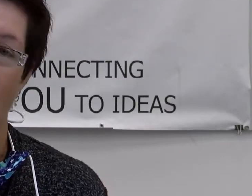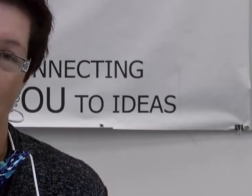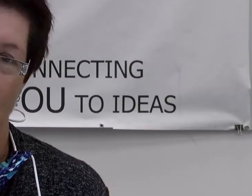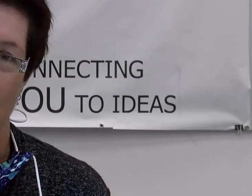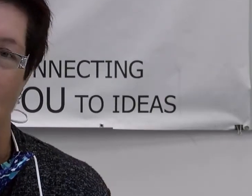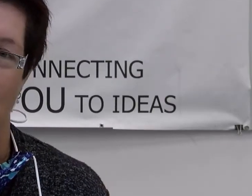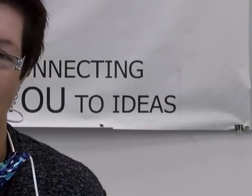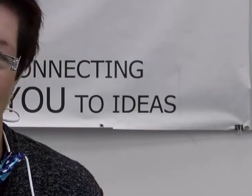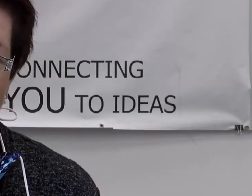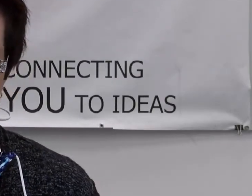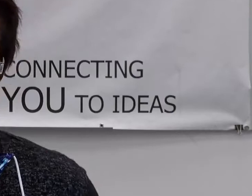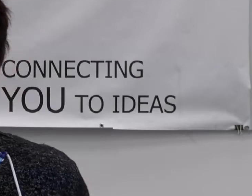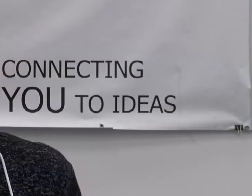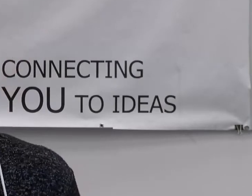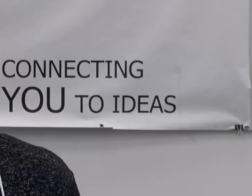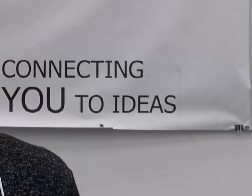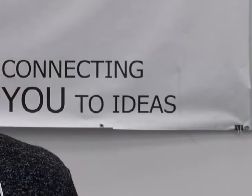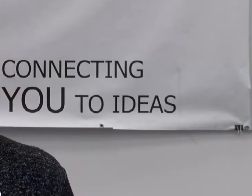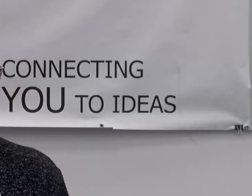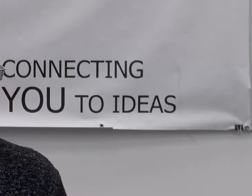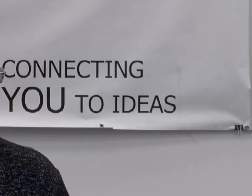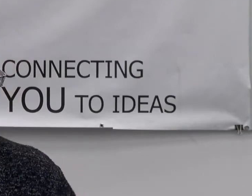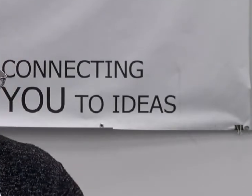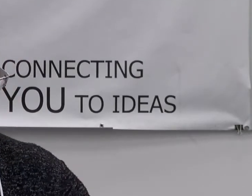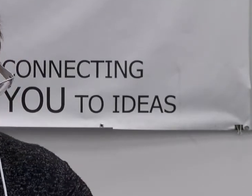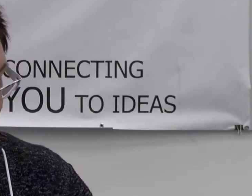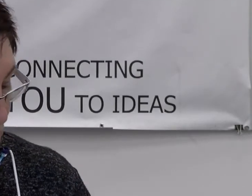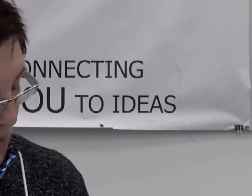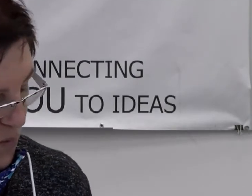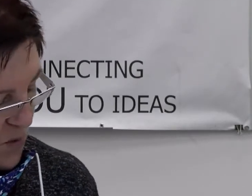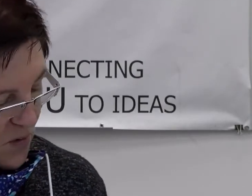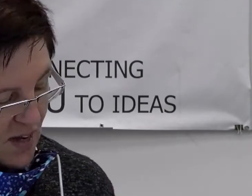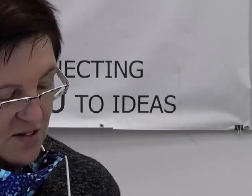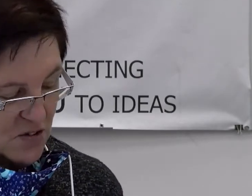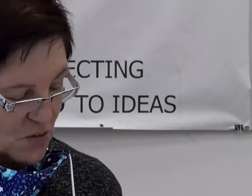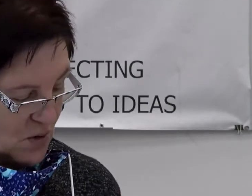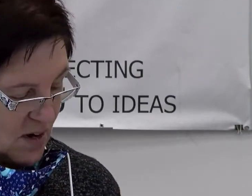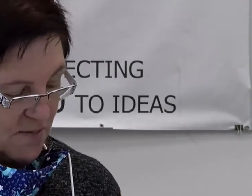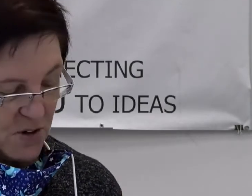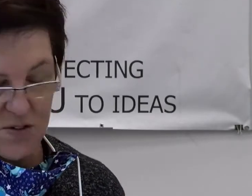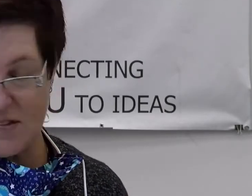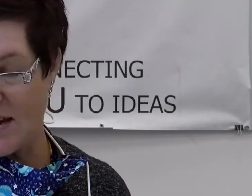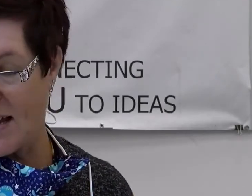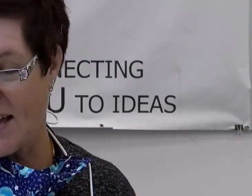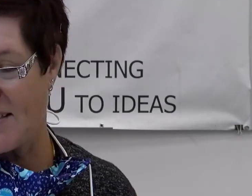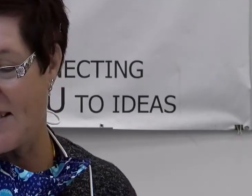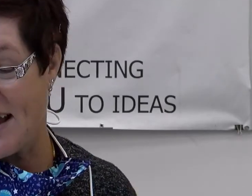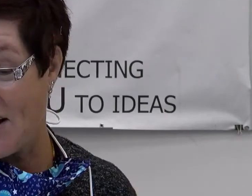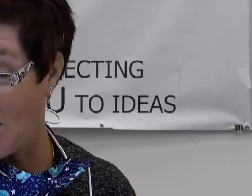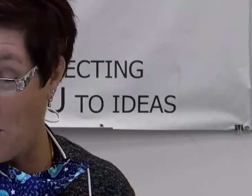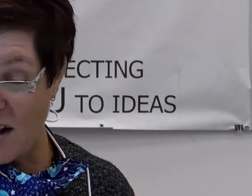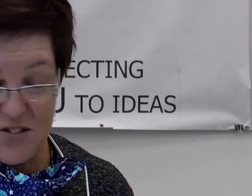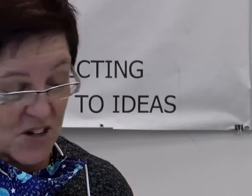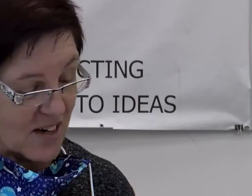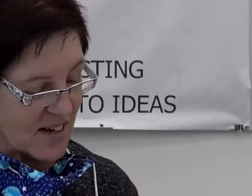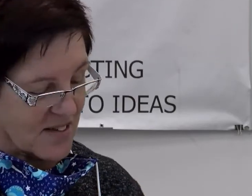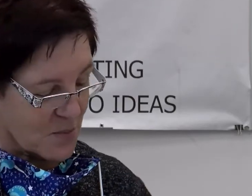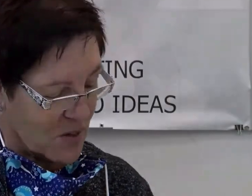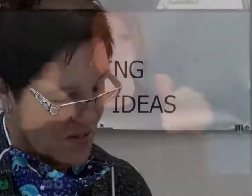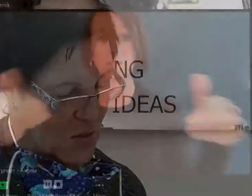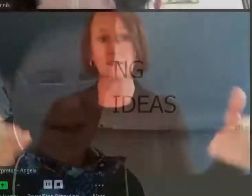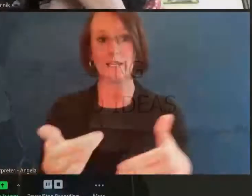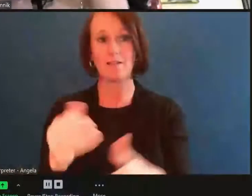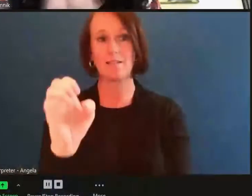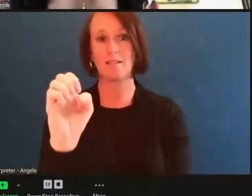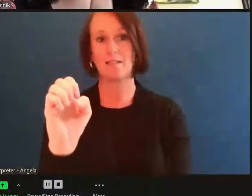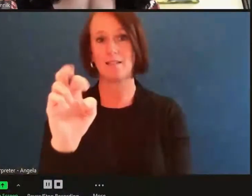Alberta, Region 3. So thank you. And with that, we will move on to our first guest is Eric Walters.